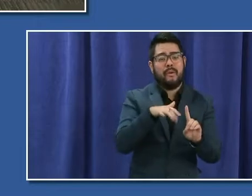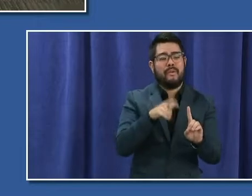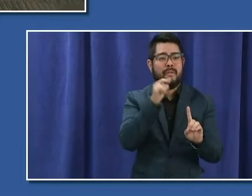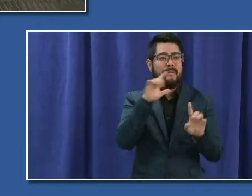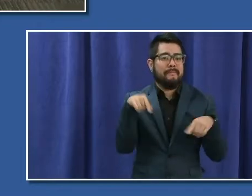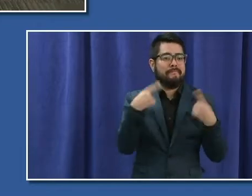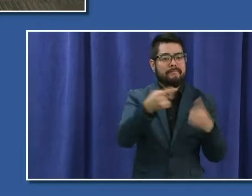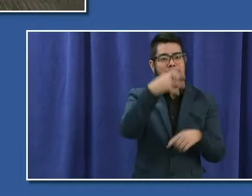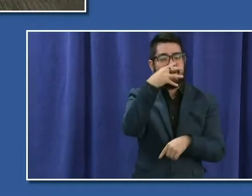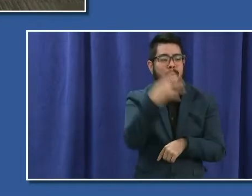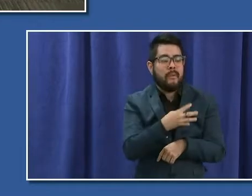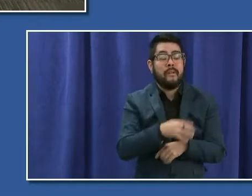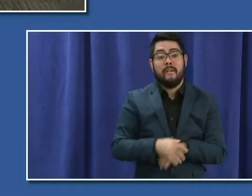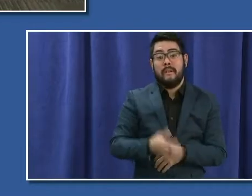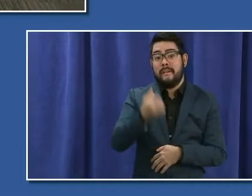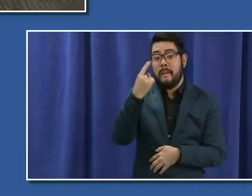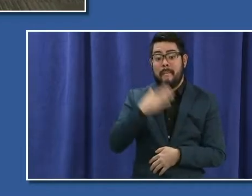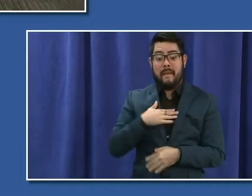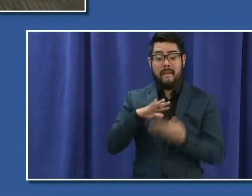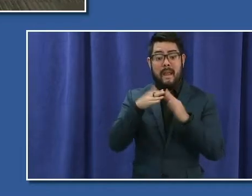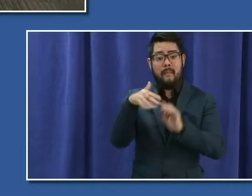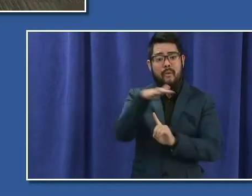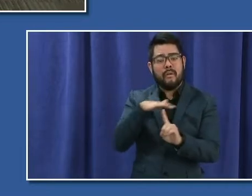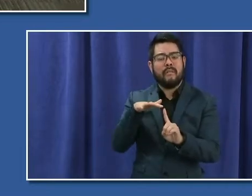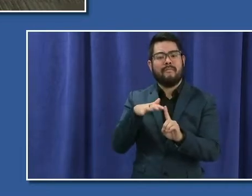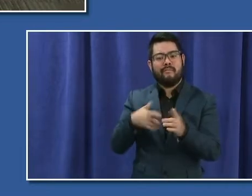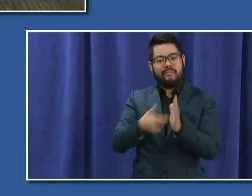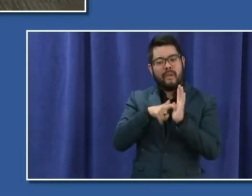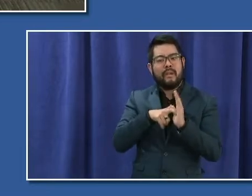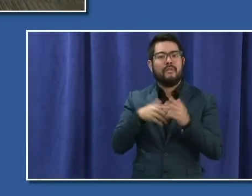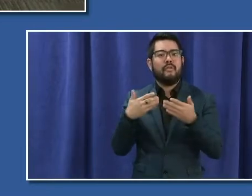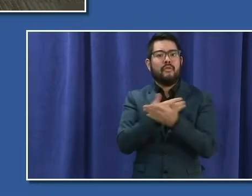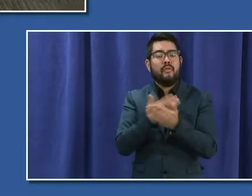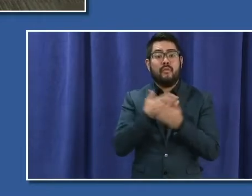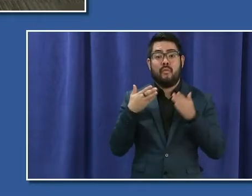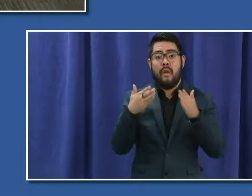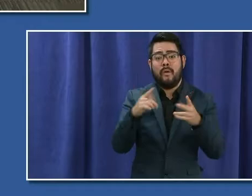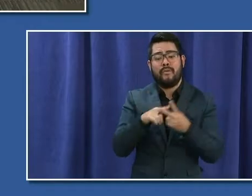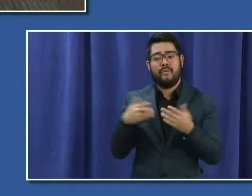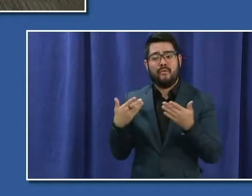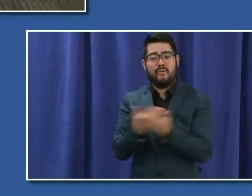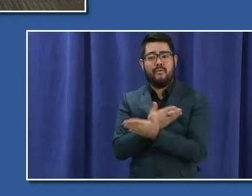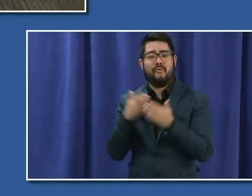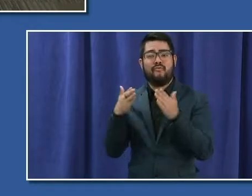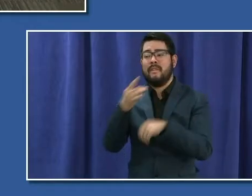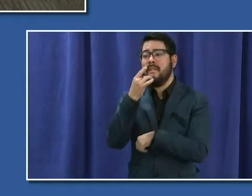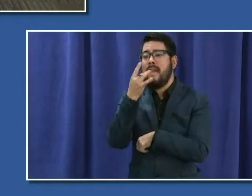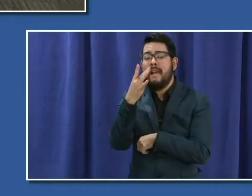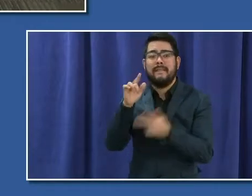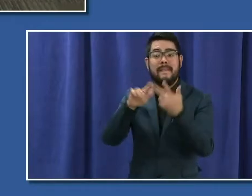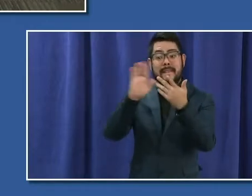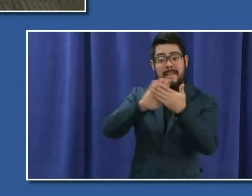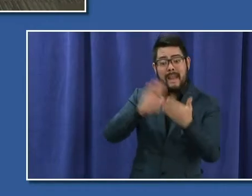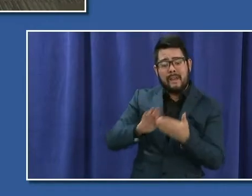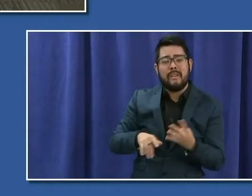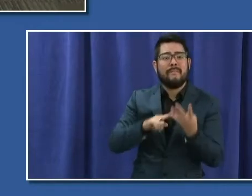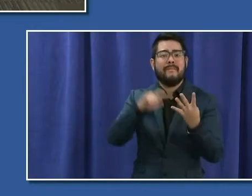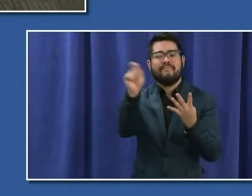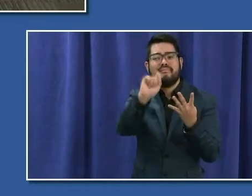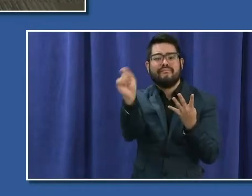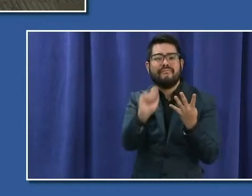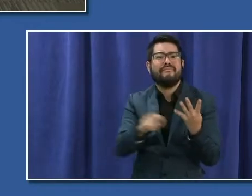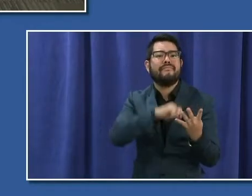many years? My neighborhood needs roads to be fixed, new streetlights, sanitation / cleanup, and graffiti